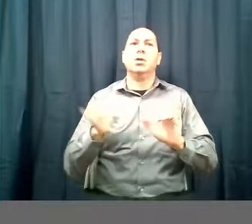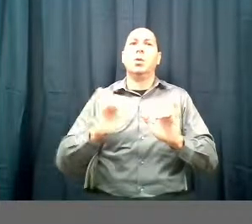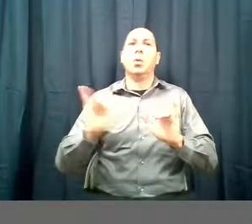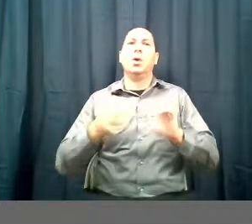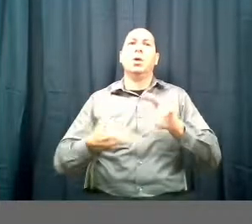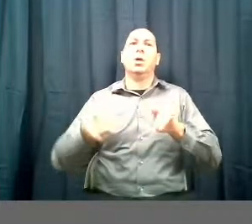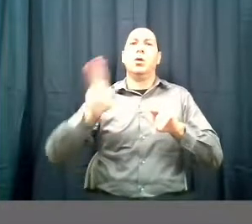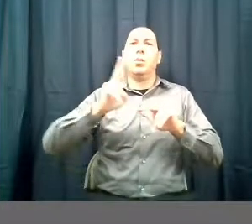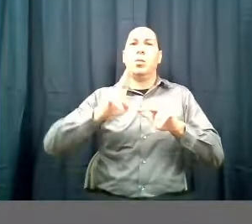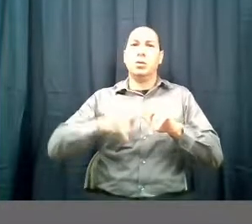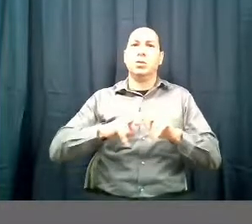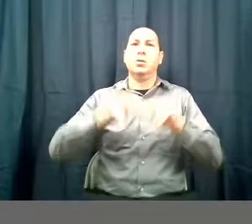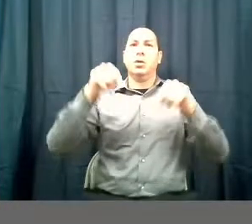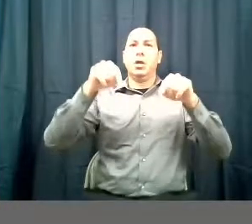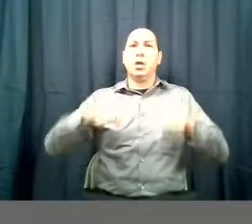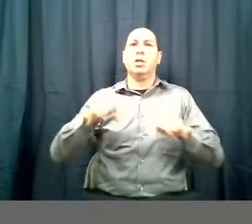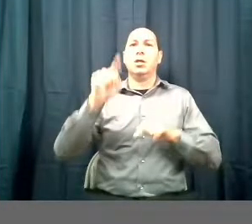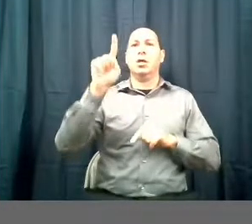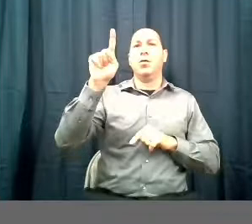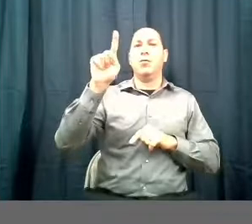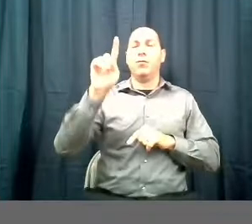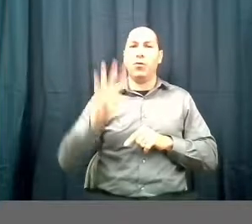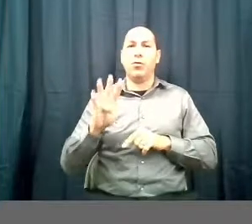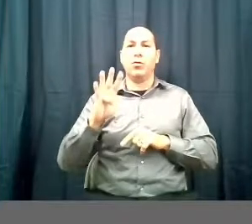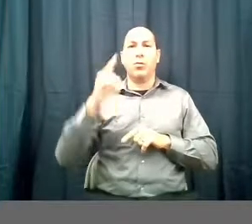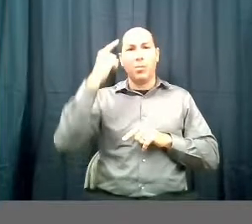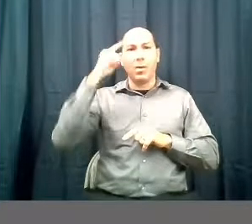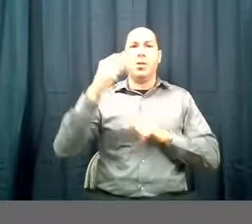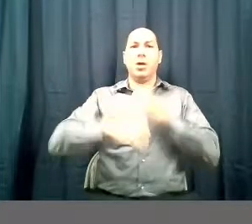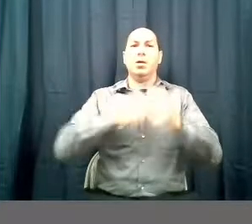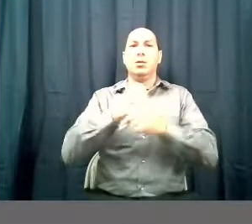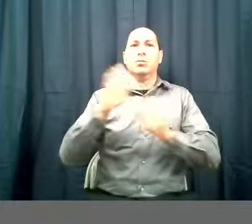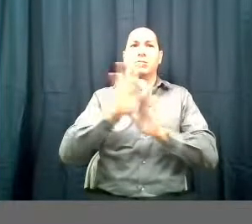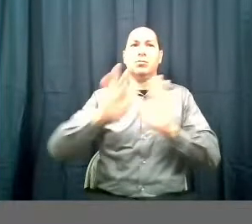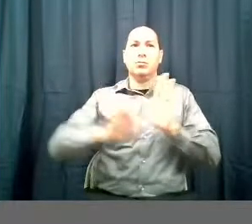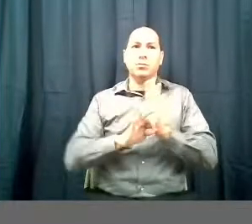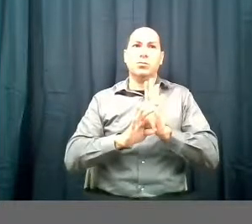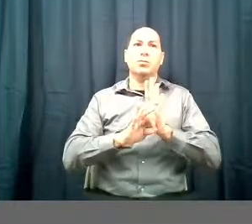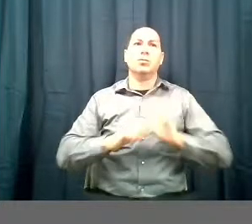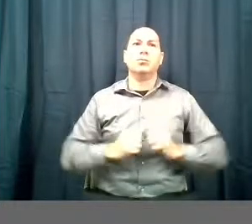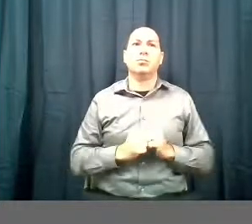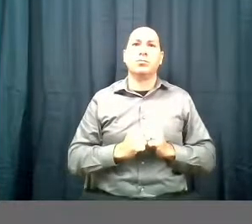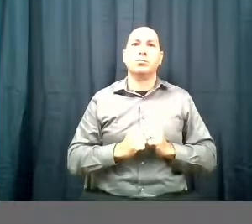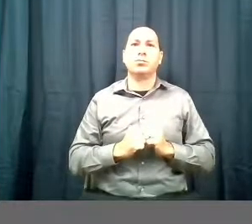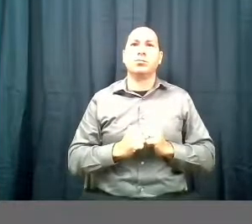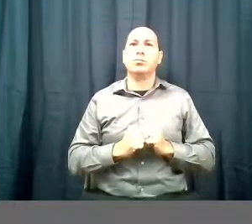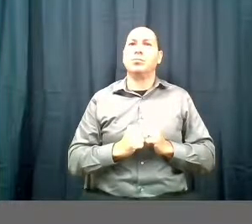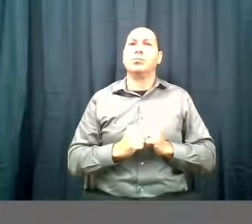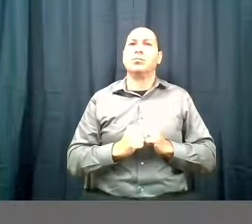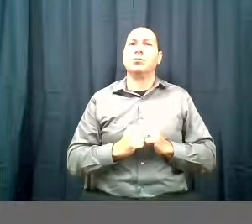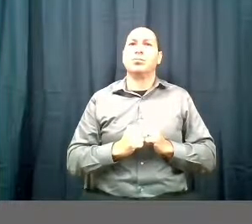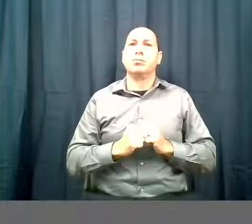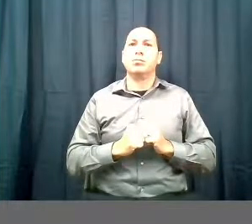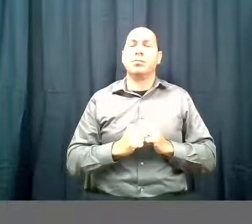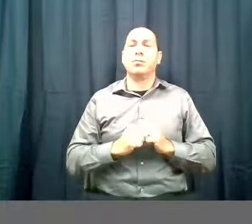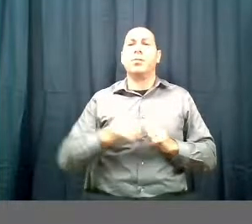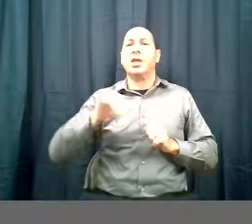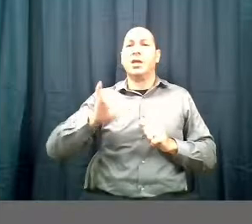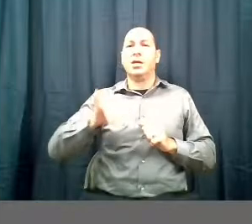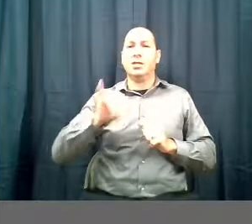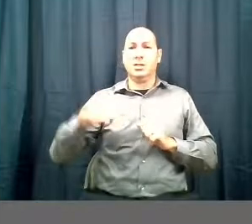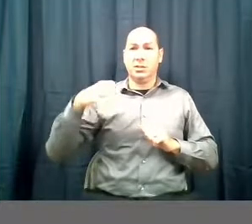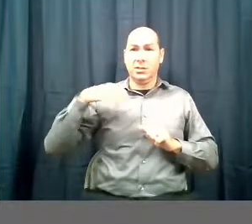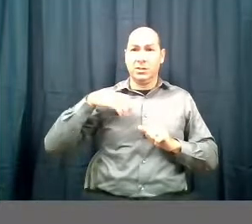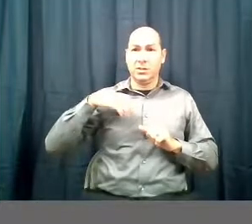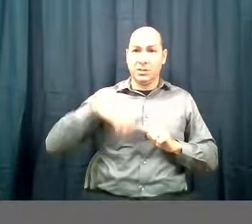fiscal stimulus. It's also important to note that while collections appear better, these revenues haven't translated into an